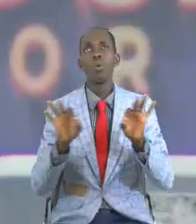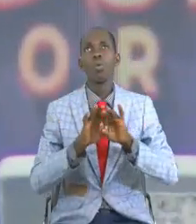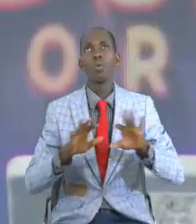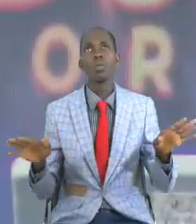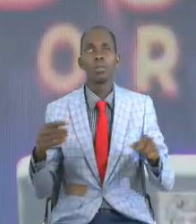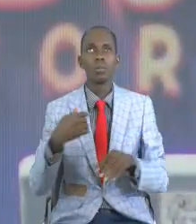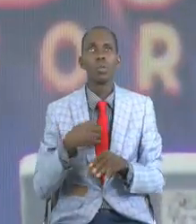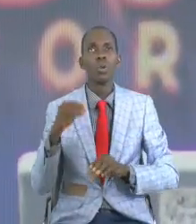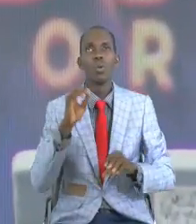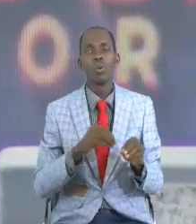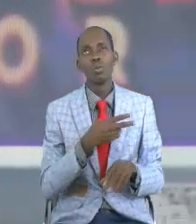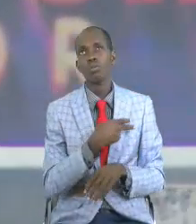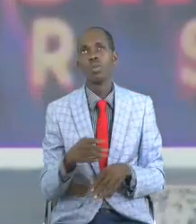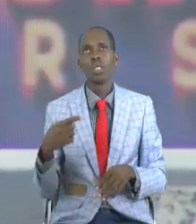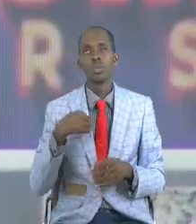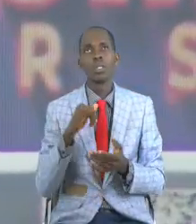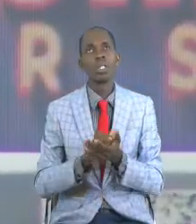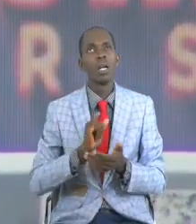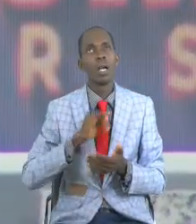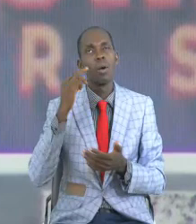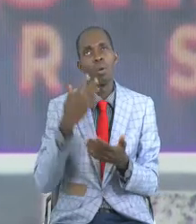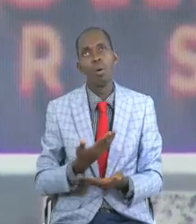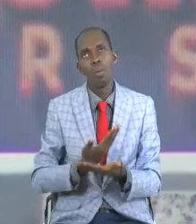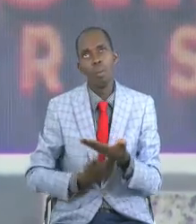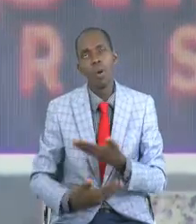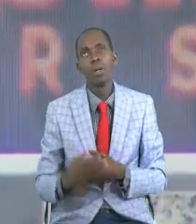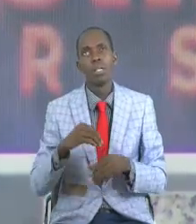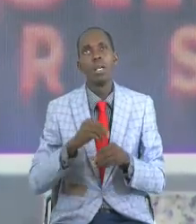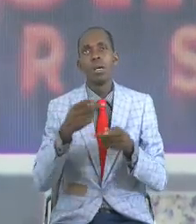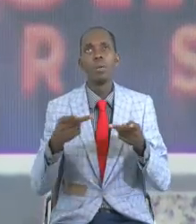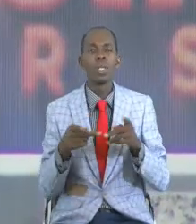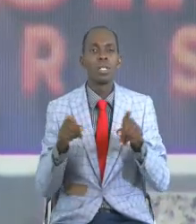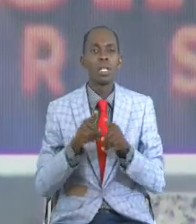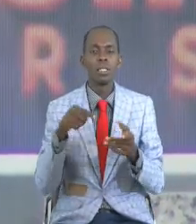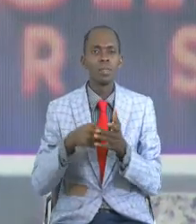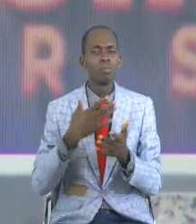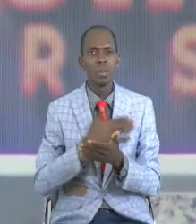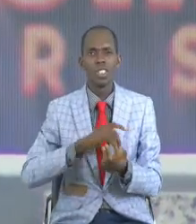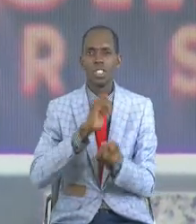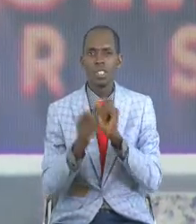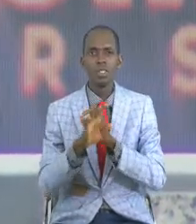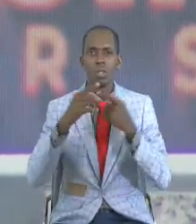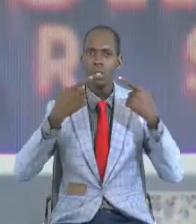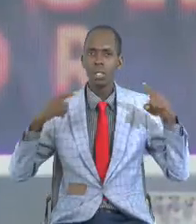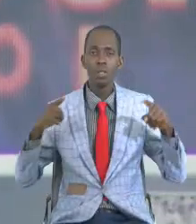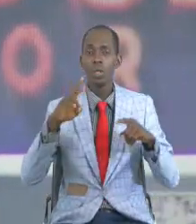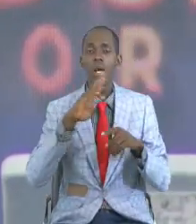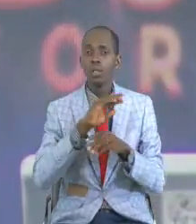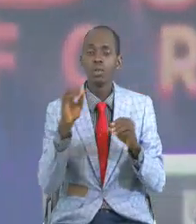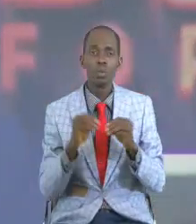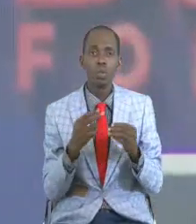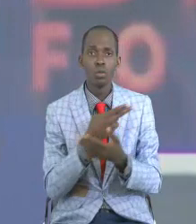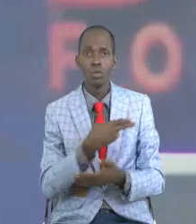me that I was born in a place like this. Change your language. Not oh, wretched you. How can you